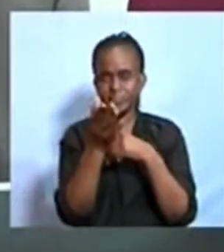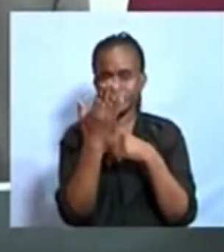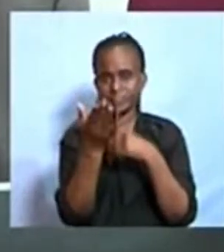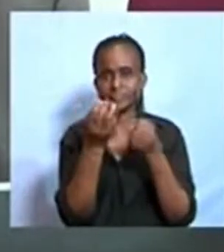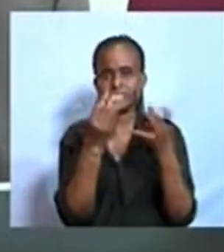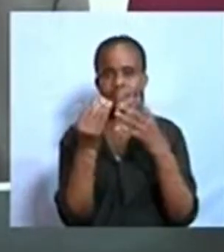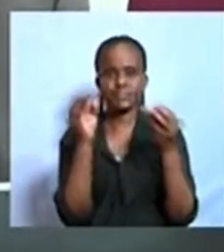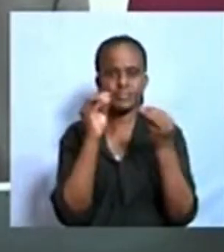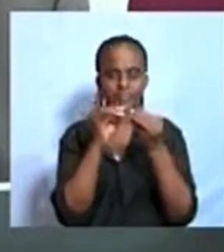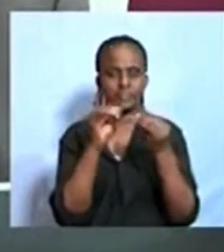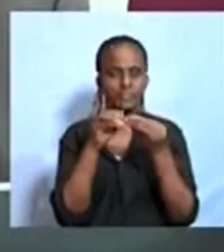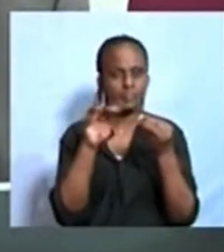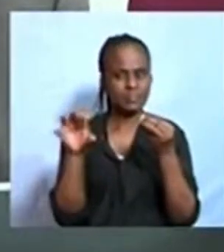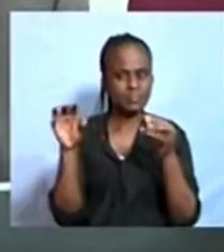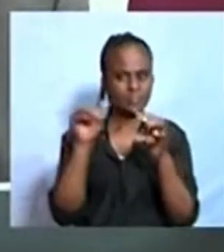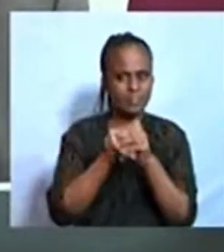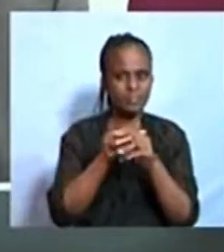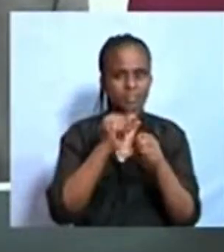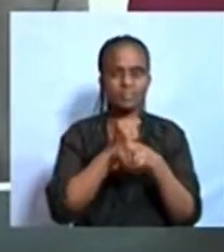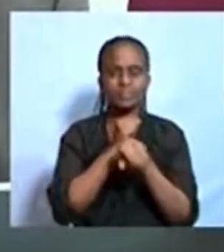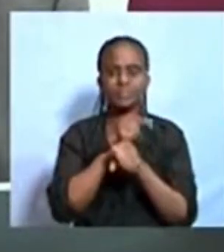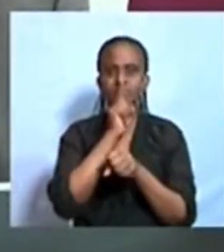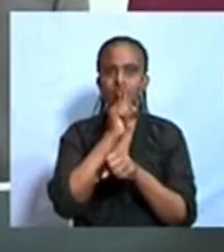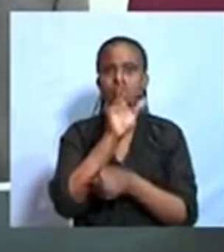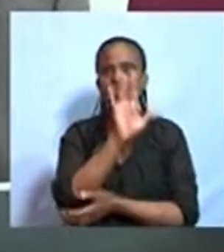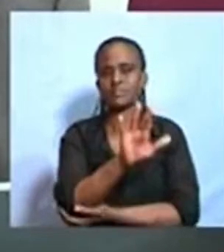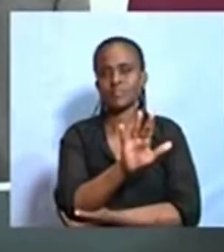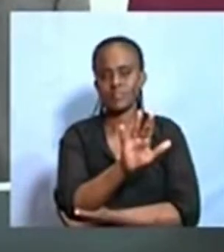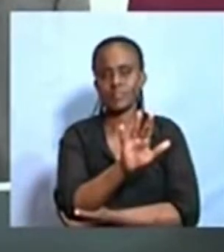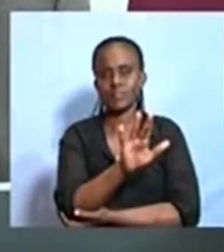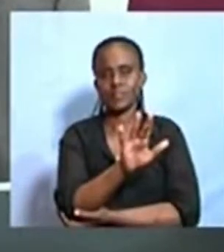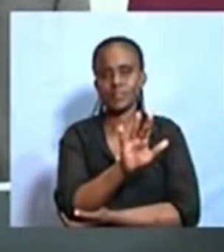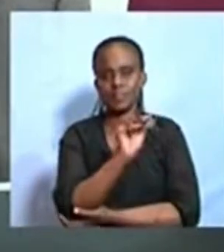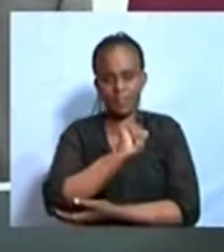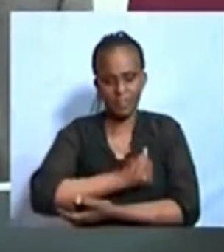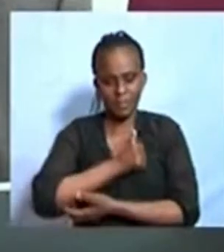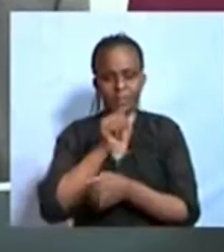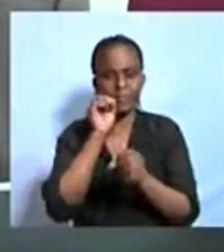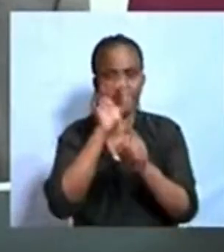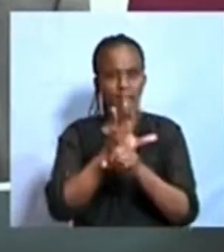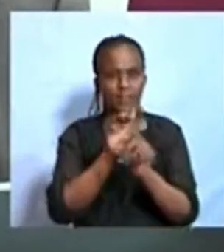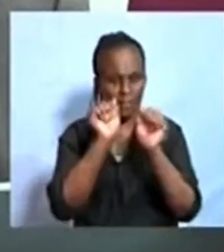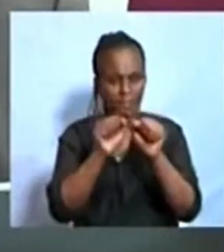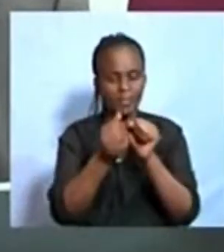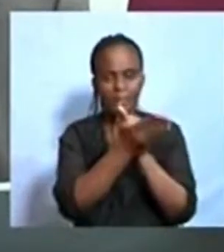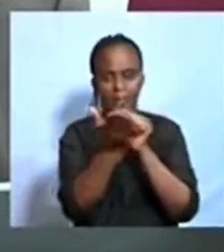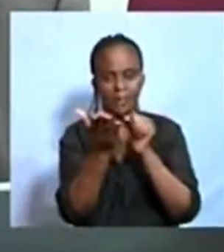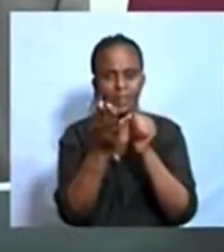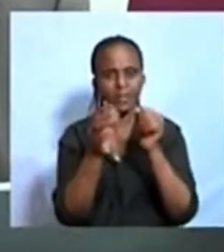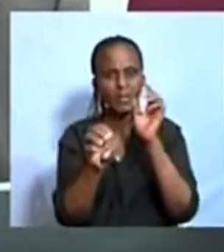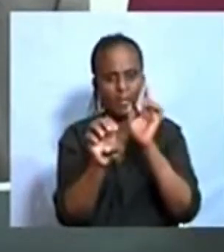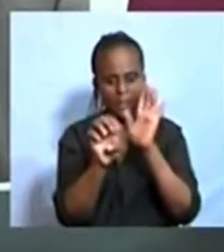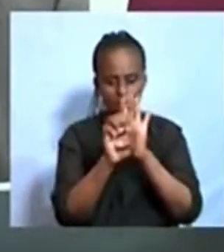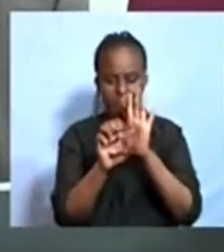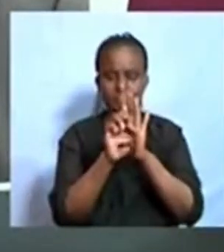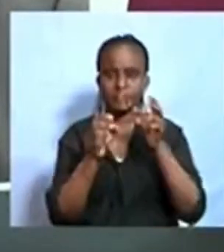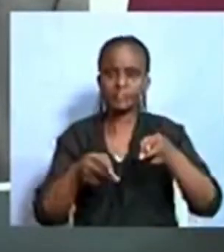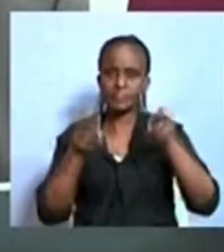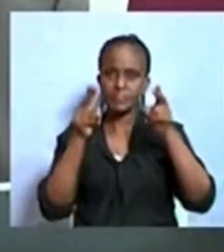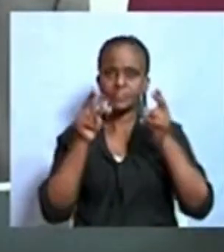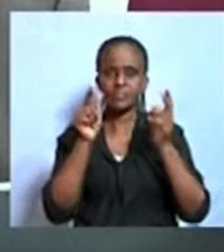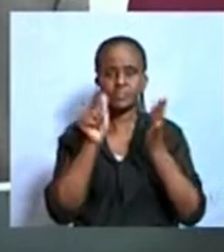more children and to ensure that we can impact on this, like high impact,